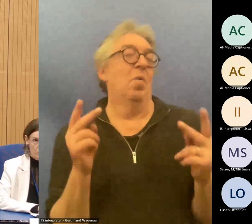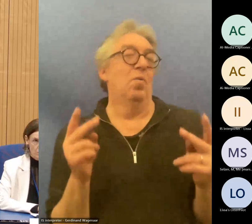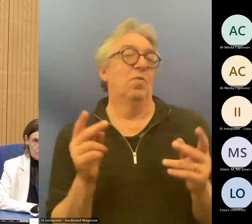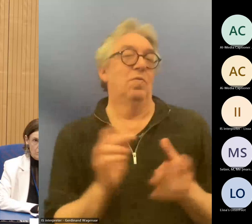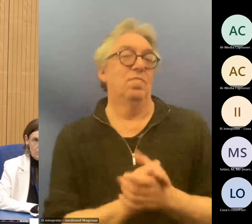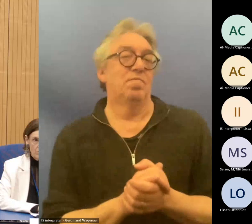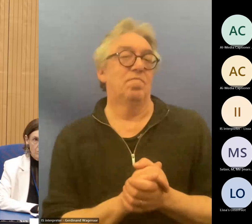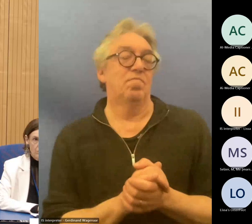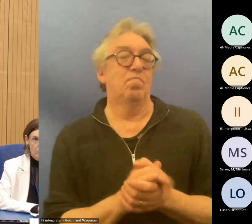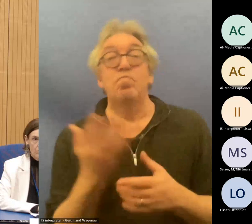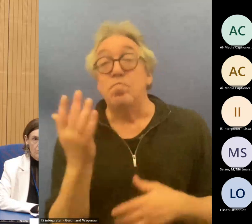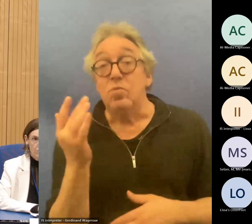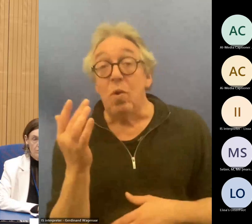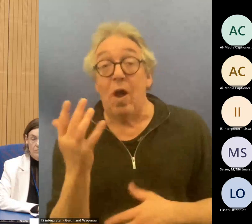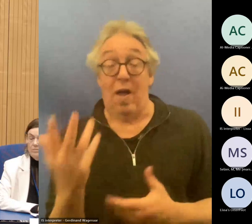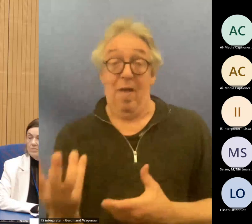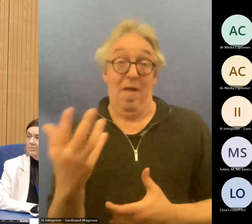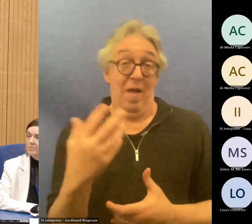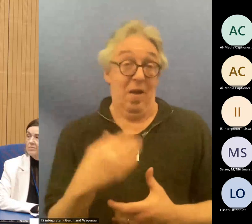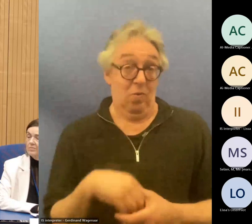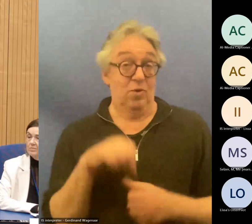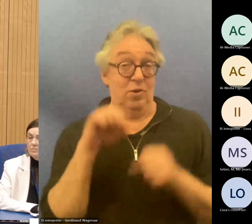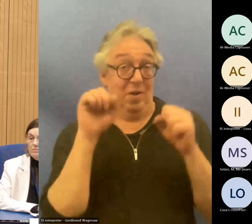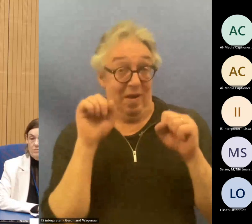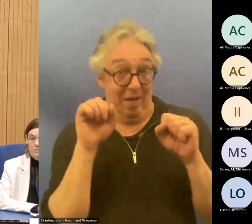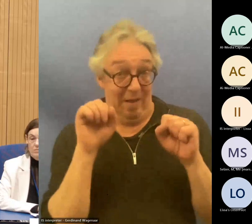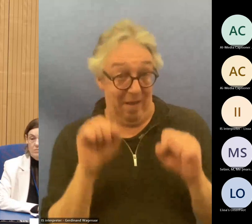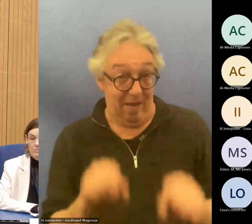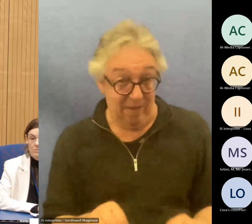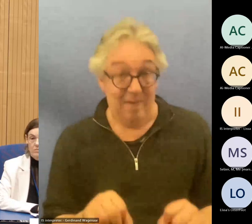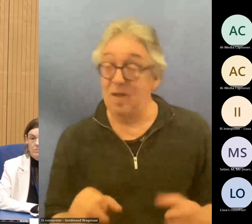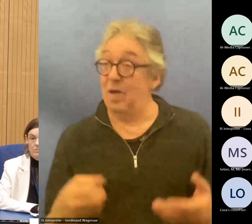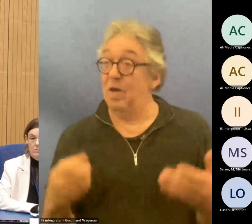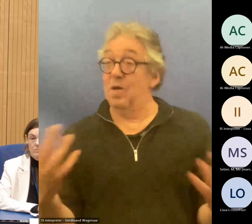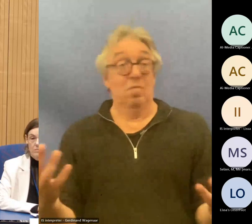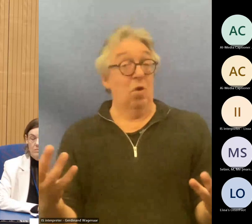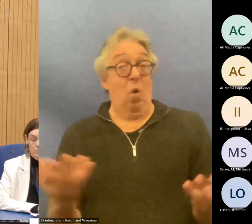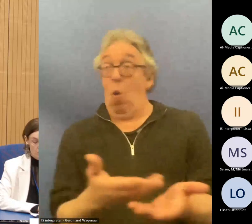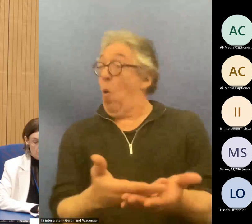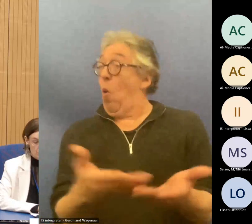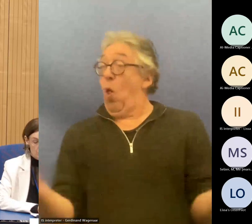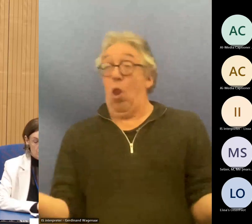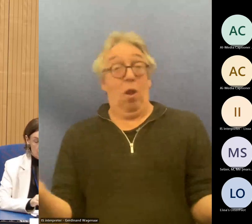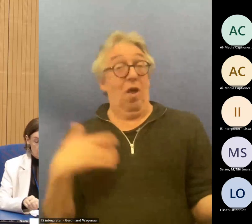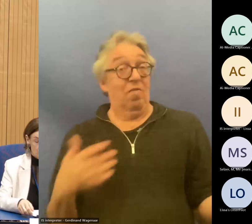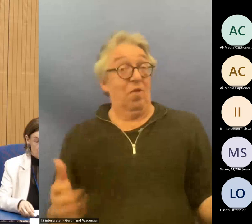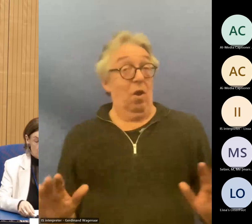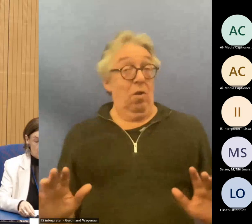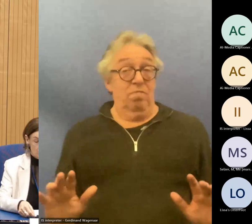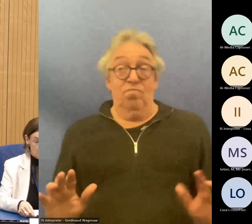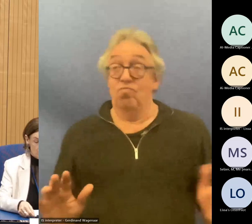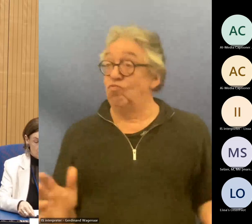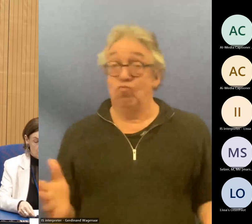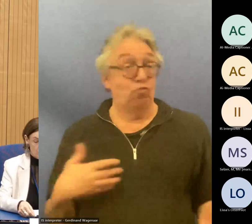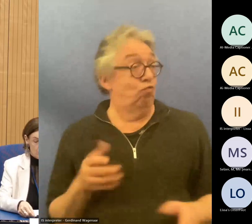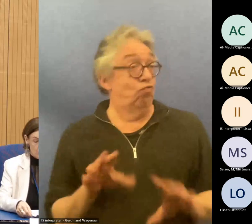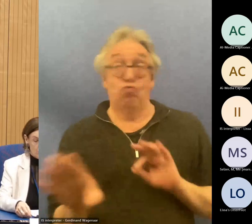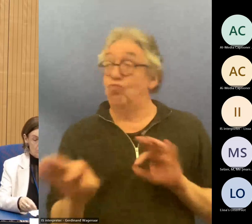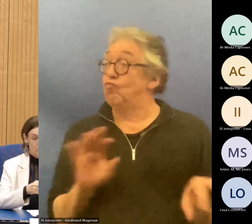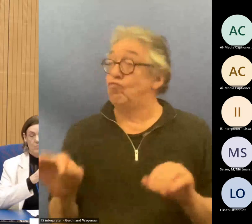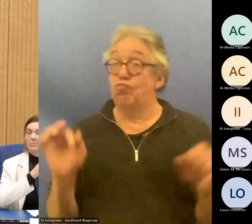ability to create a world where everyone has the opportunity to thrive, irrespective of differences, and where